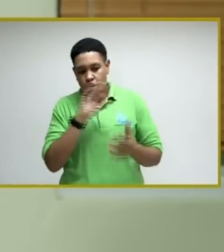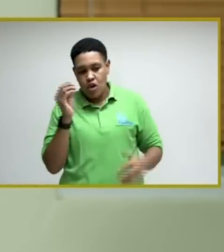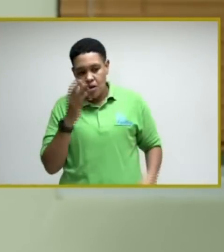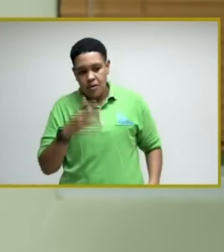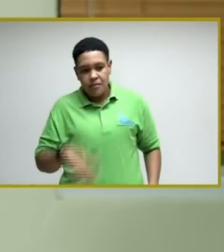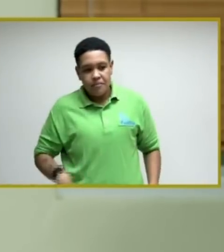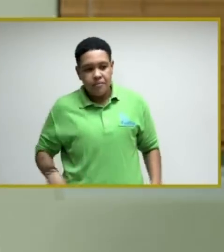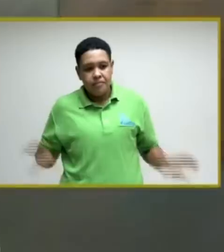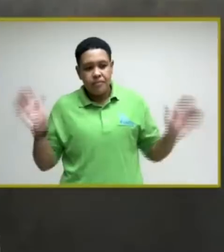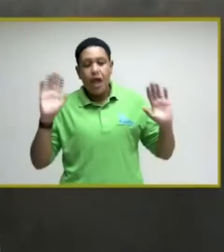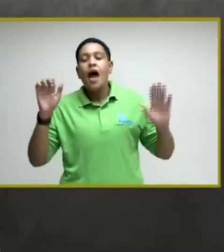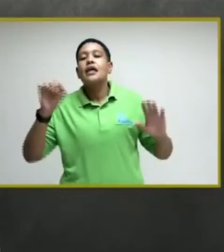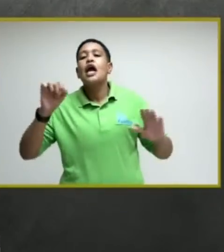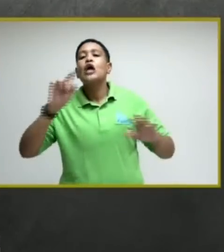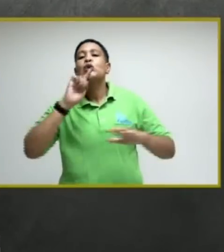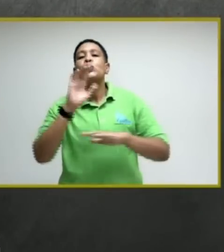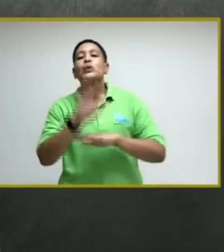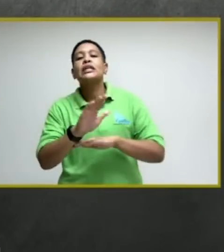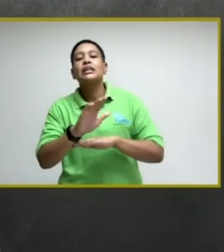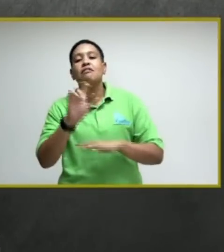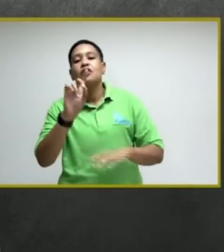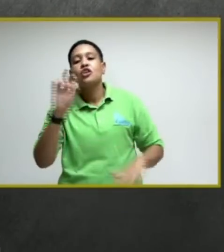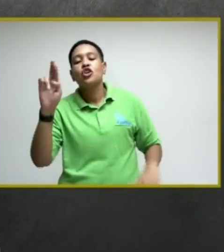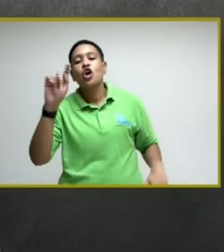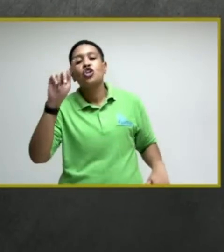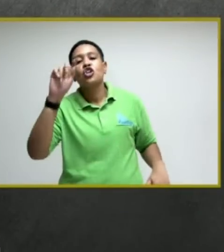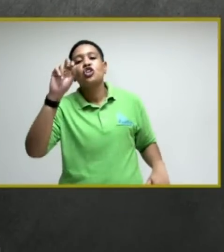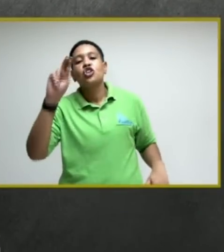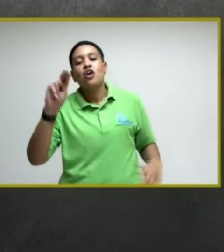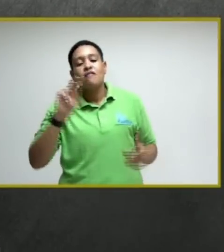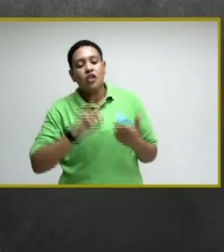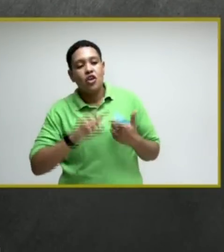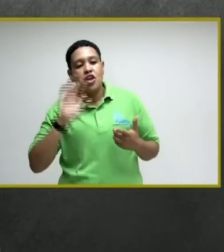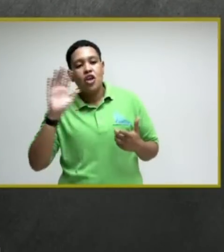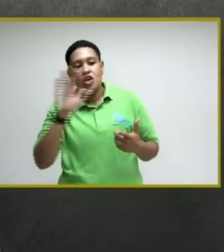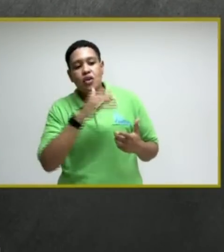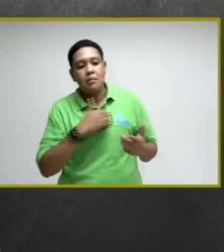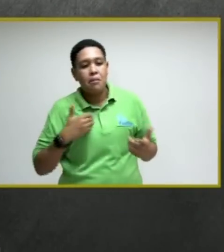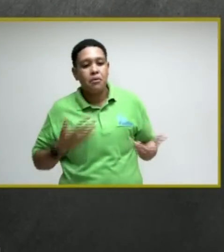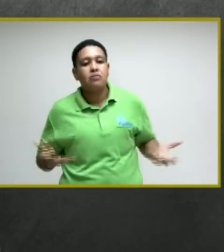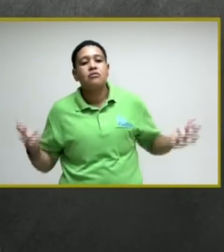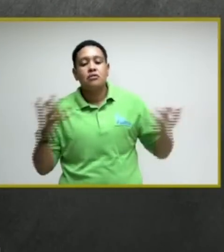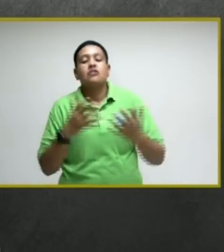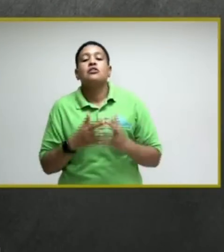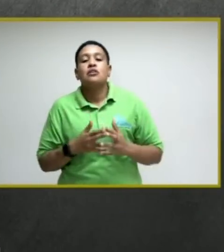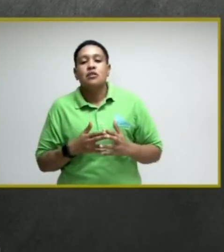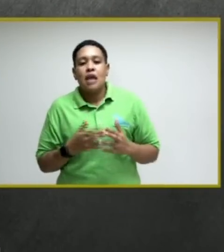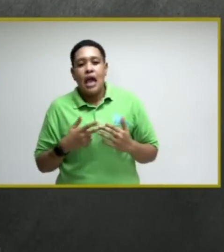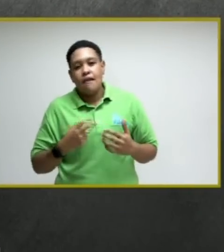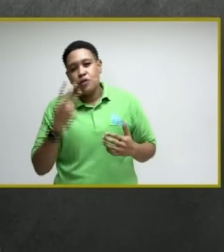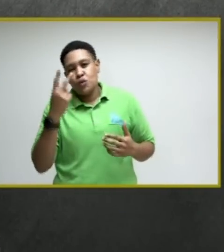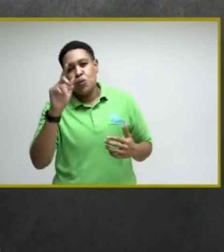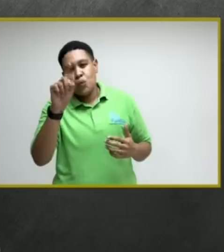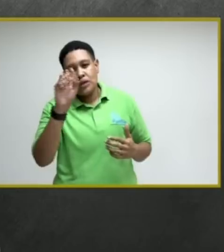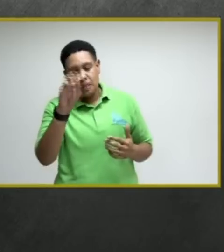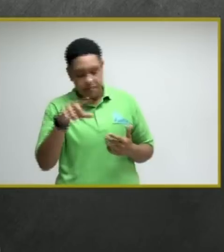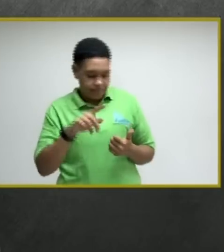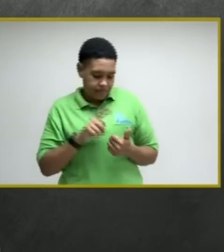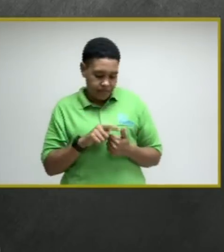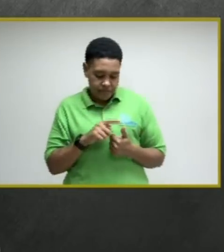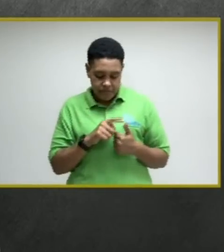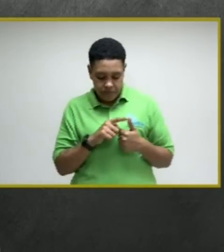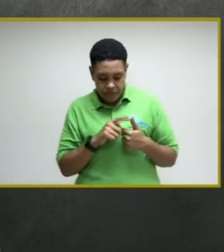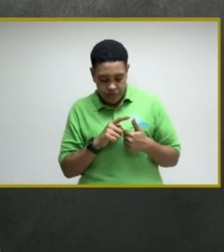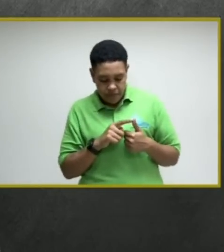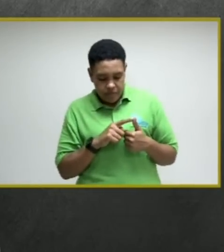Yes, good evening, Dr. Tufton and your colleagues. I have 2 questions.